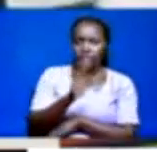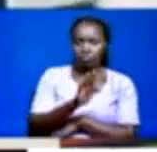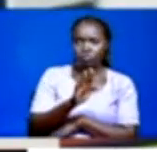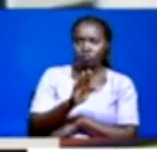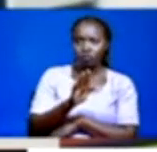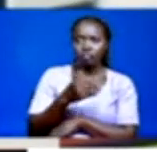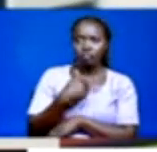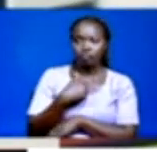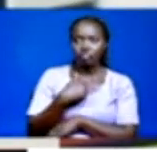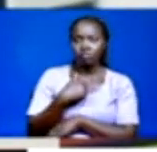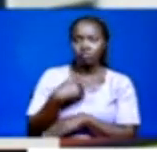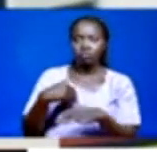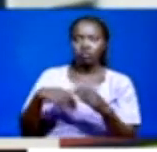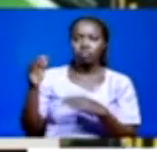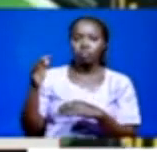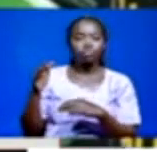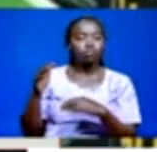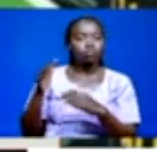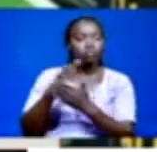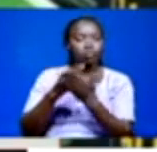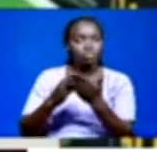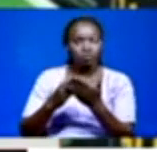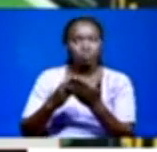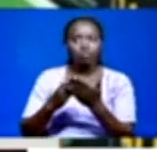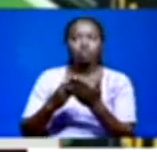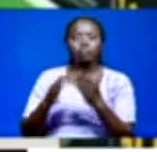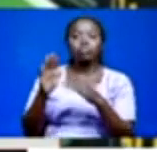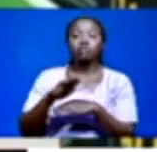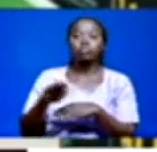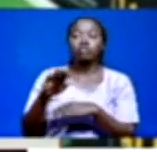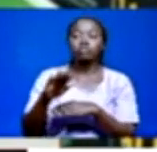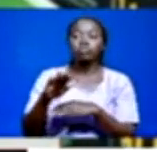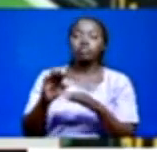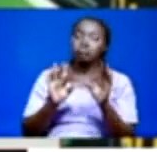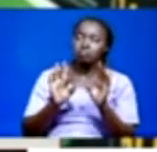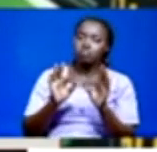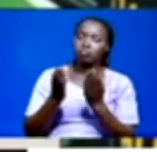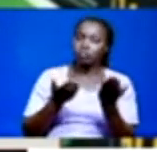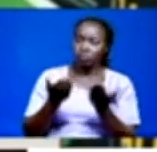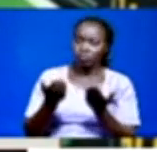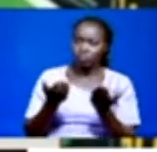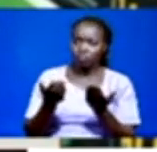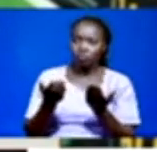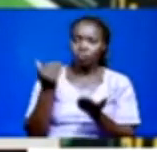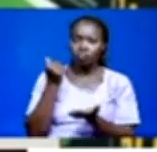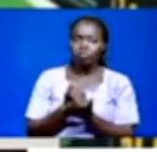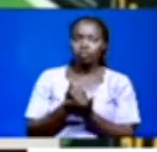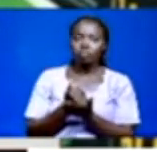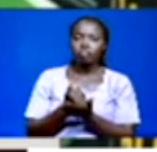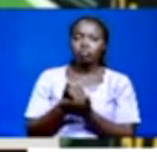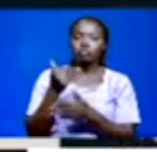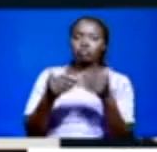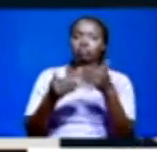have modern suburban apartments, modern businesses, and office complexes,